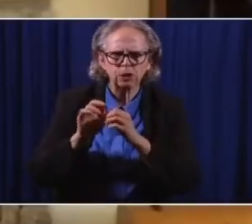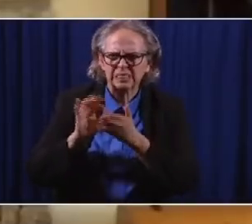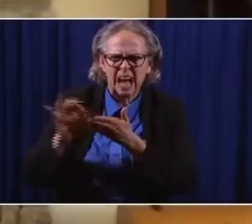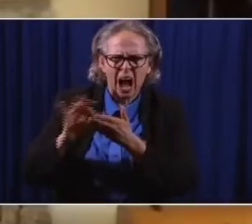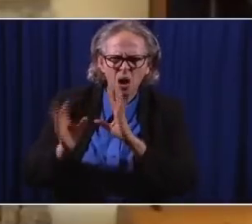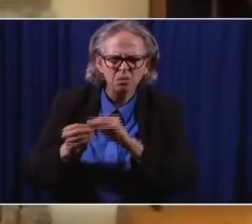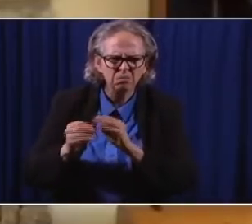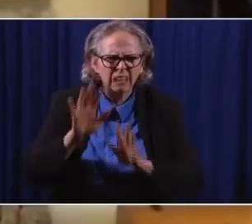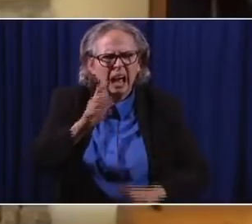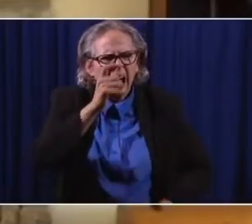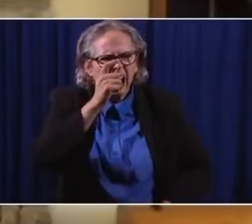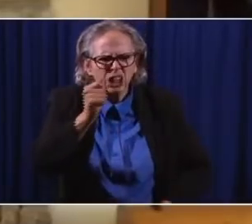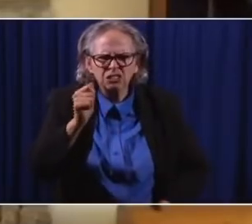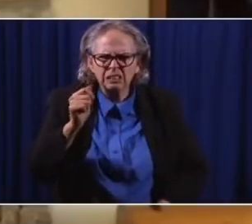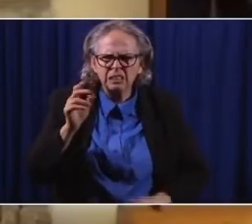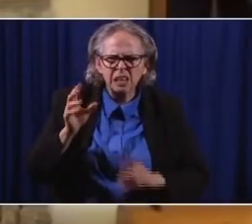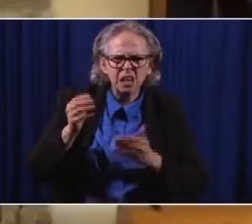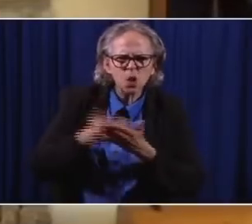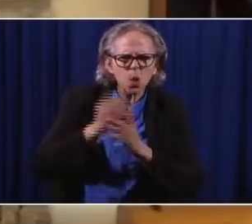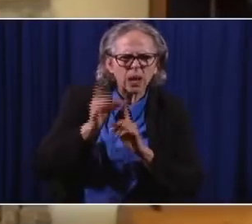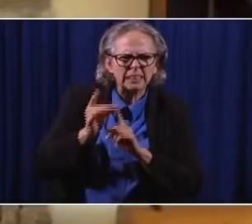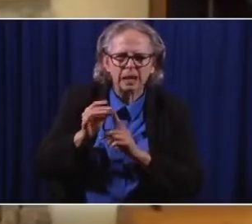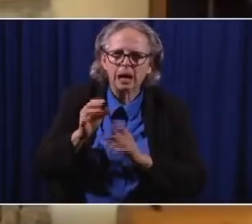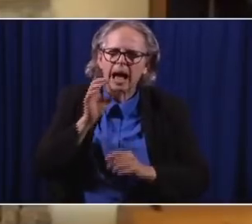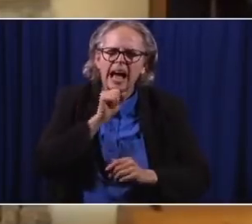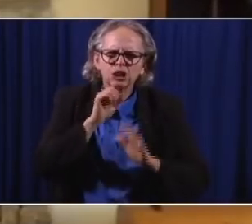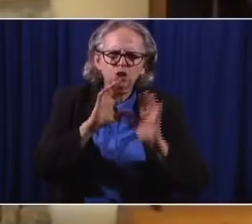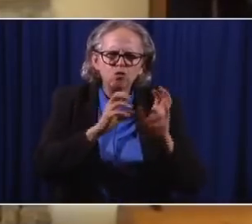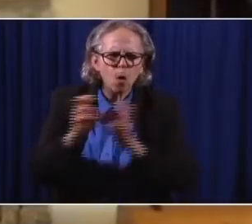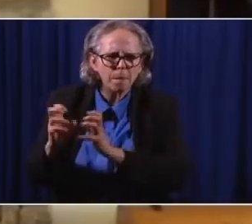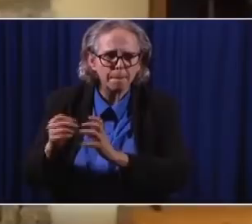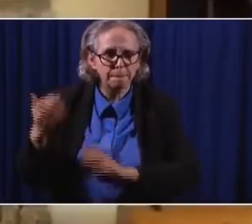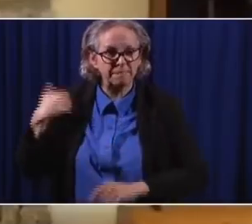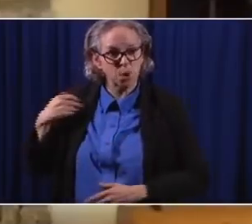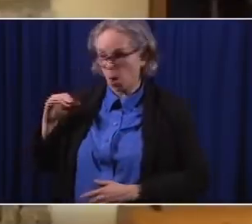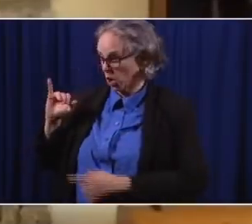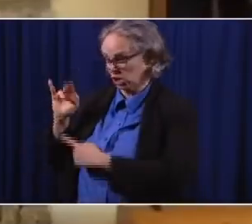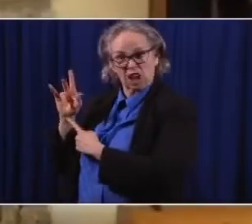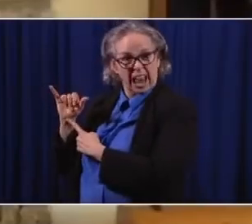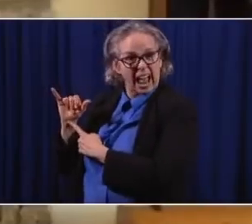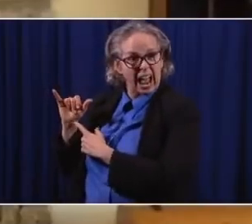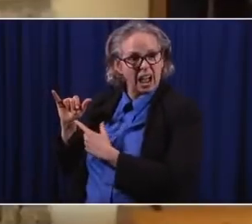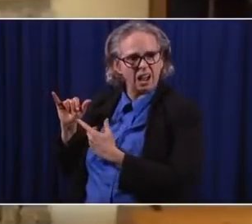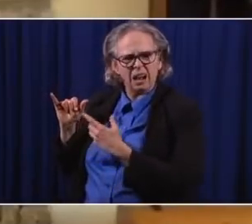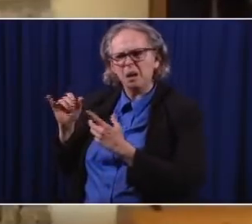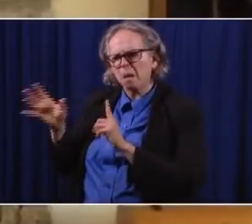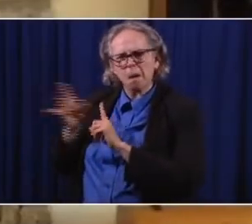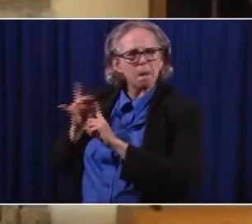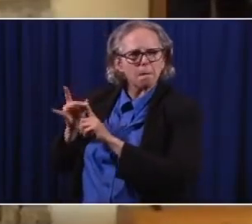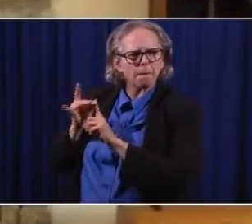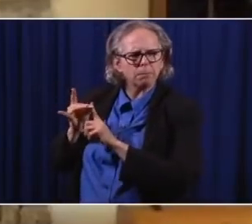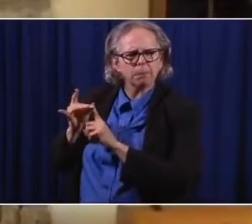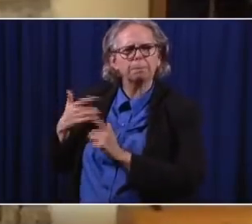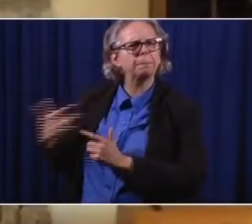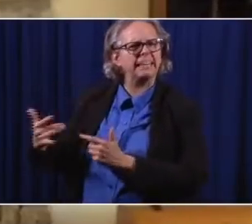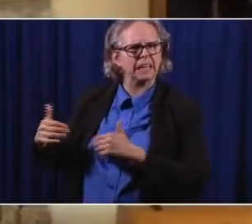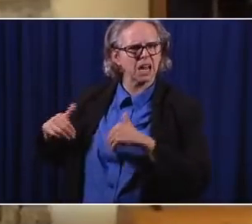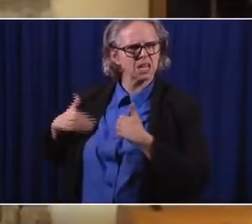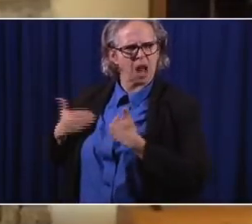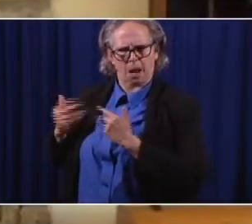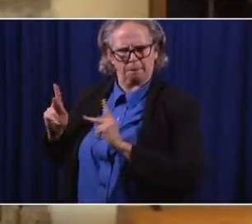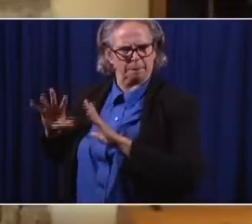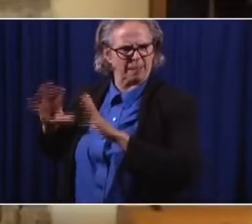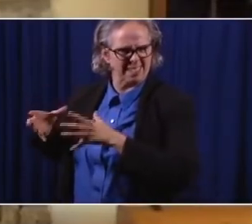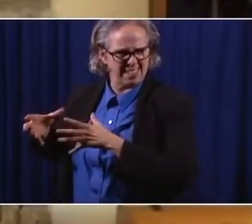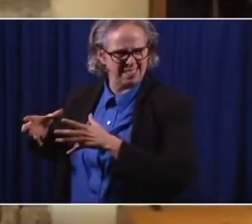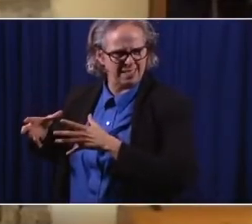June and July, we were seeing a younger group of people getting it. We think that, that younger group may have been, some of them at